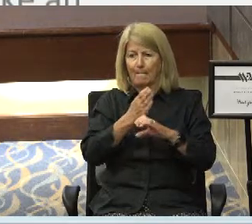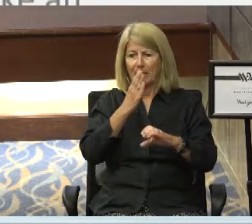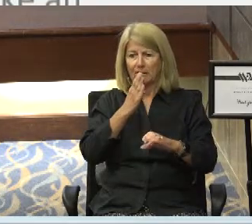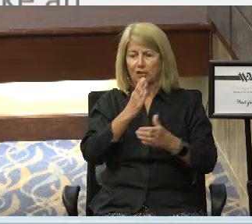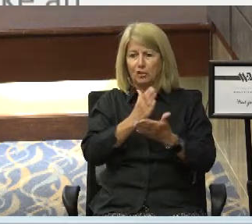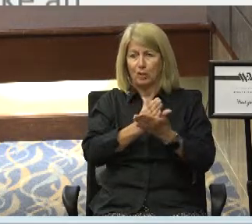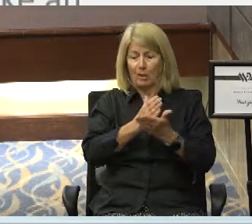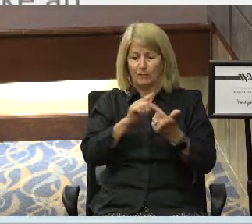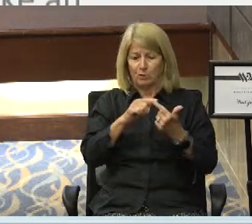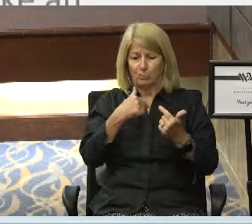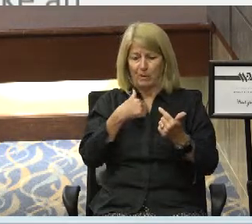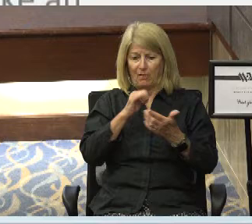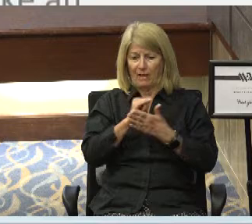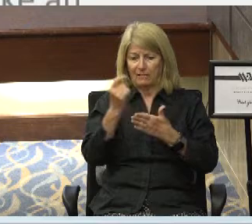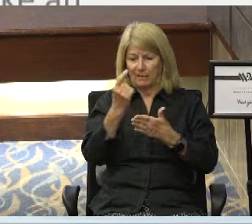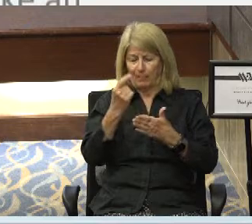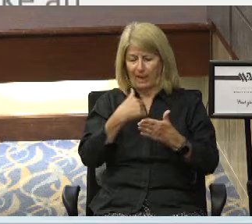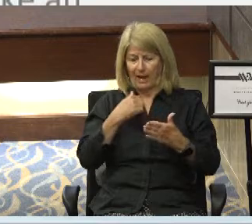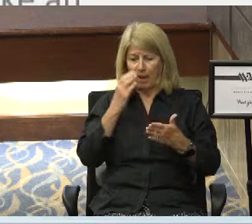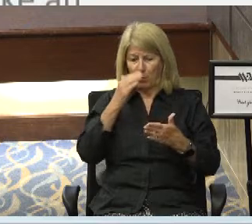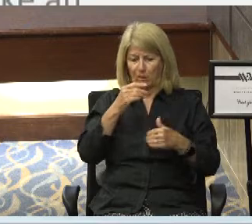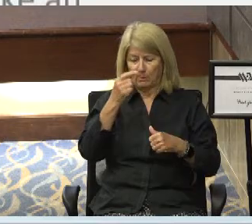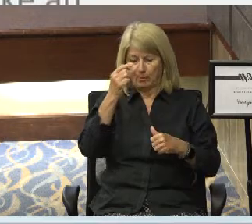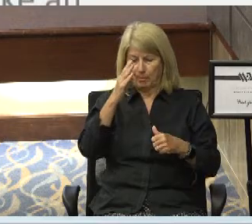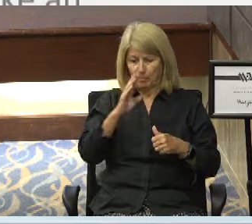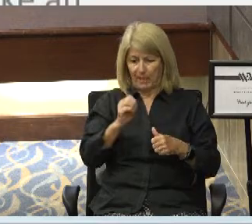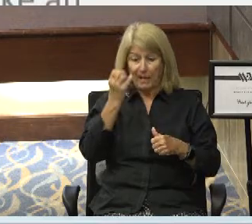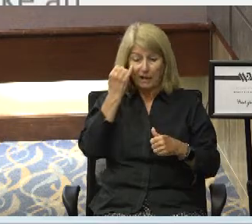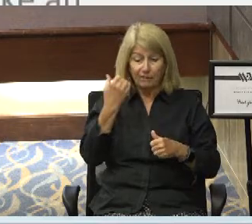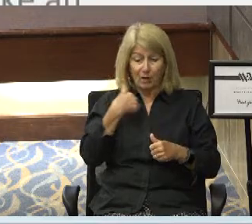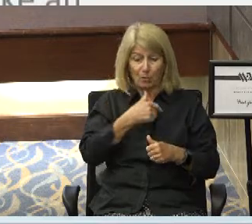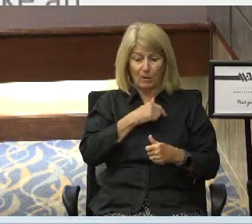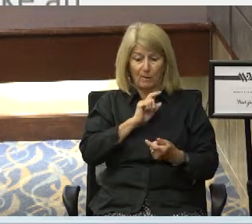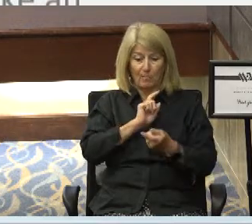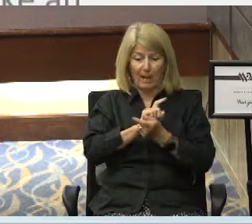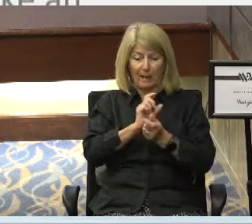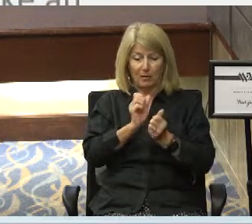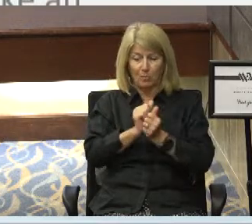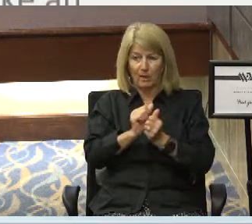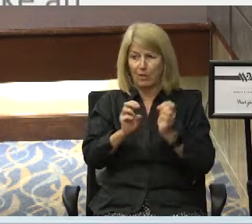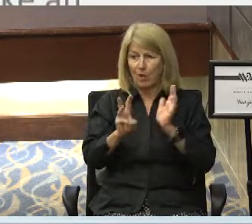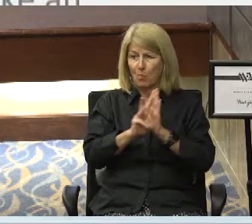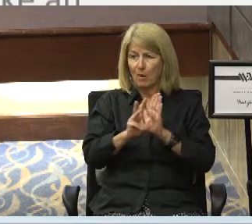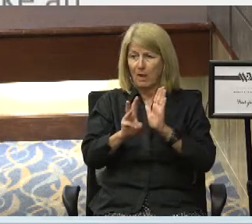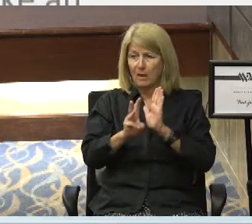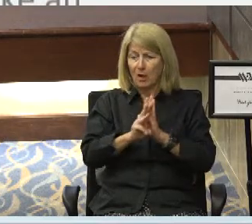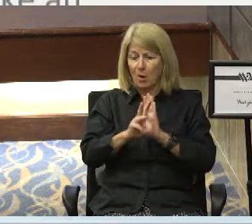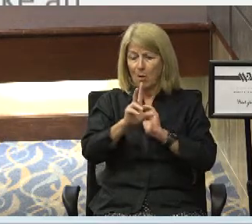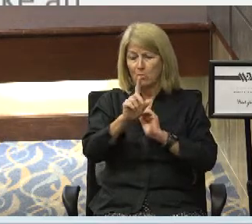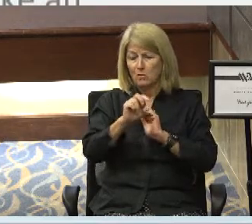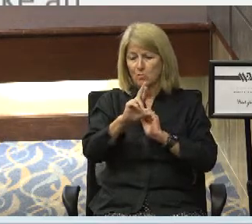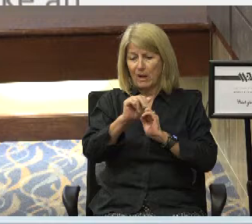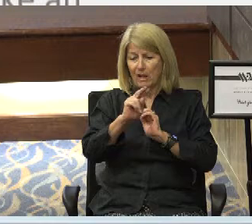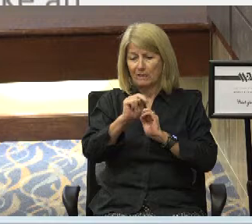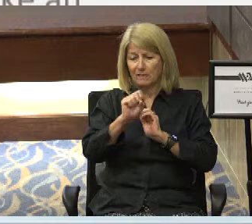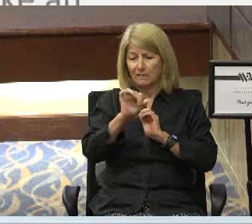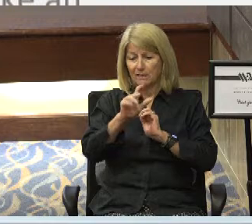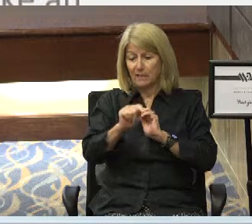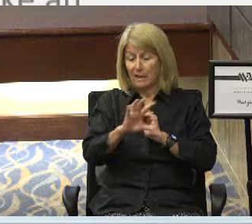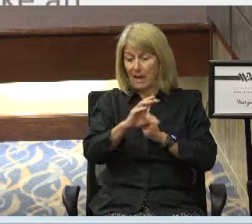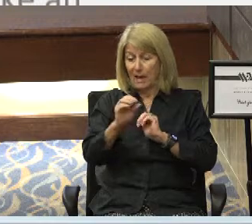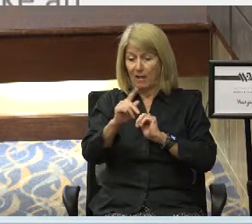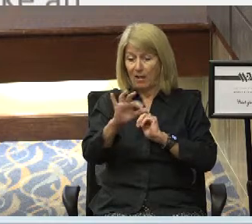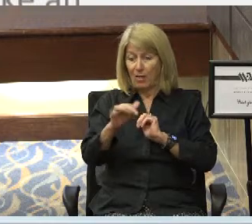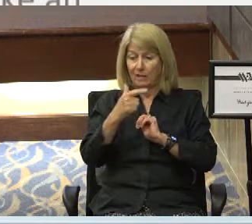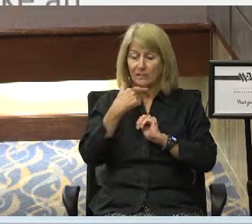that I would be, if we were to meet with Waco Transit and they came to us and they were like, hey, we